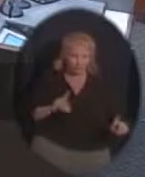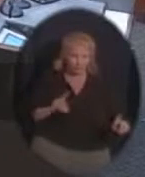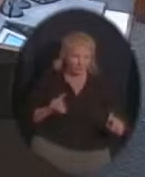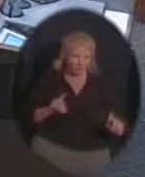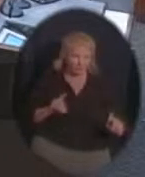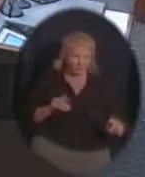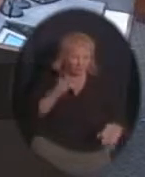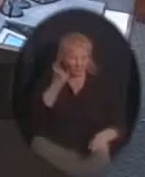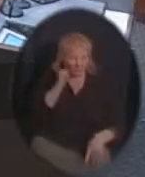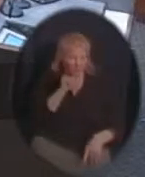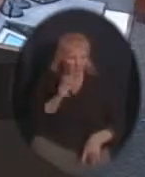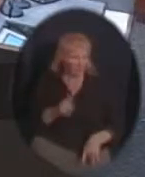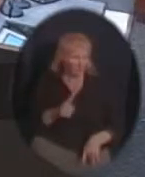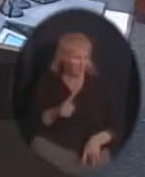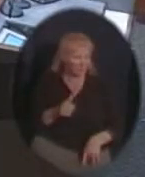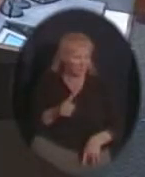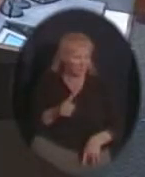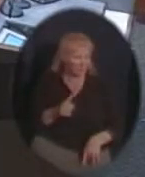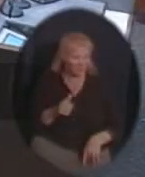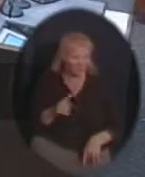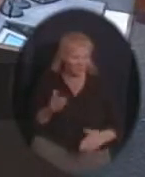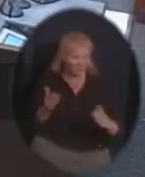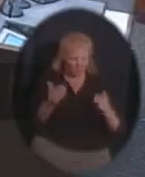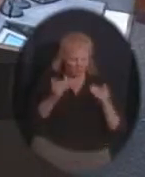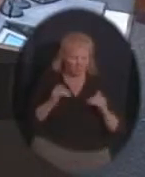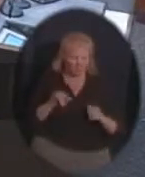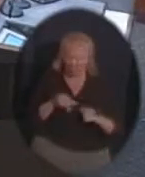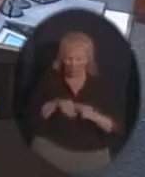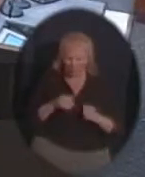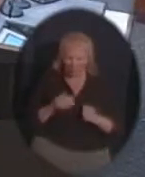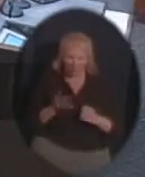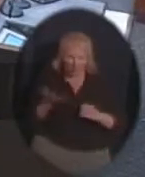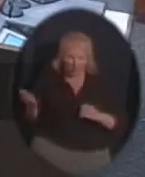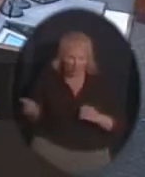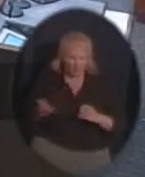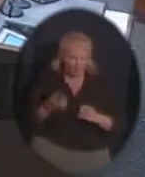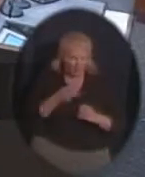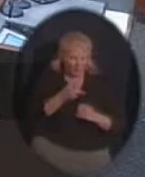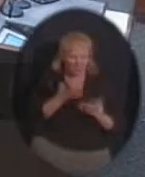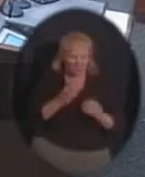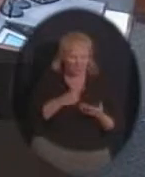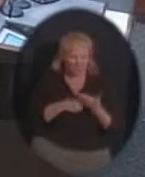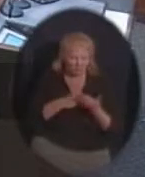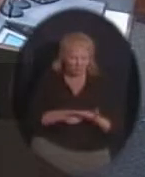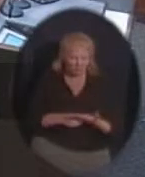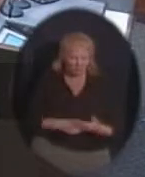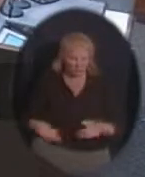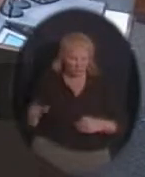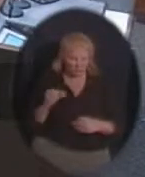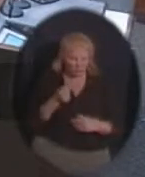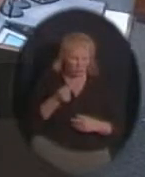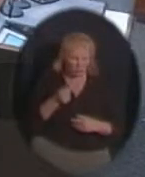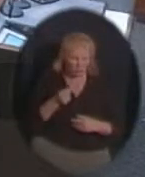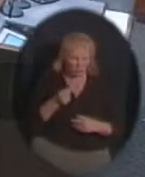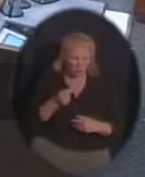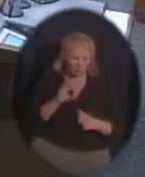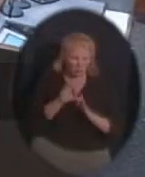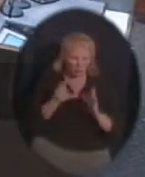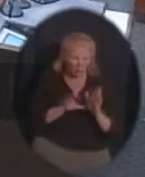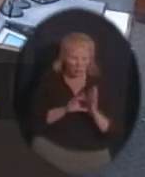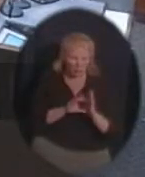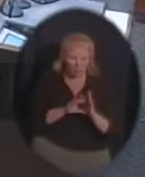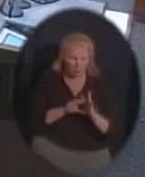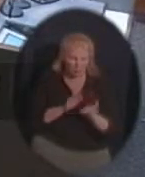If not, then let's move to these items that Mr. Churchman has indicated. Item G, curriculum, textbooks, instructional materials. Mr. Churchman? And just